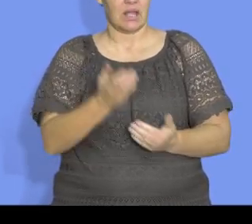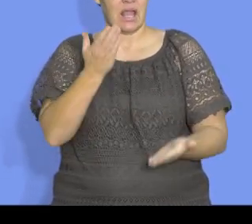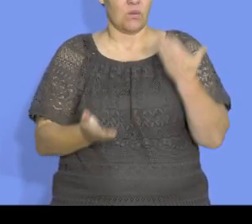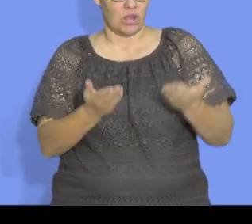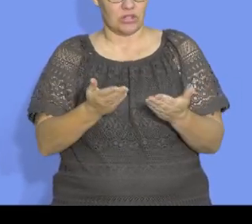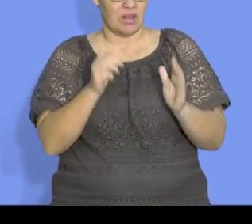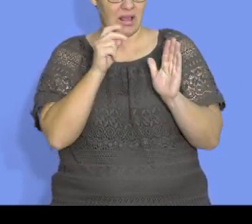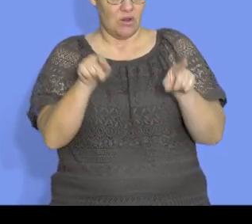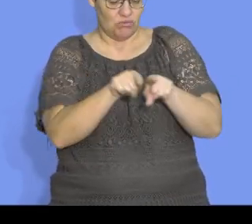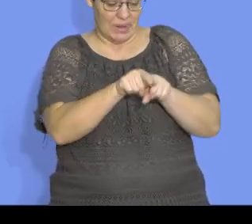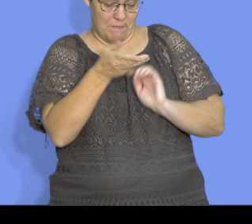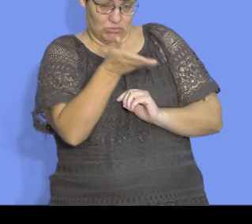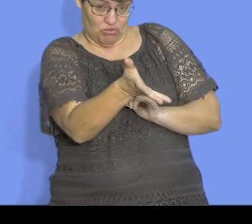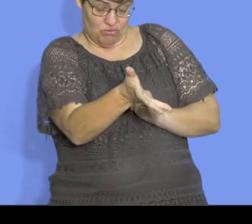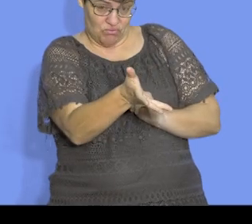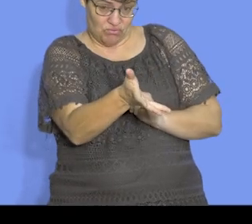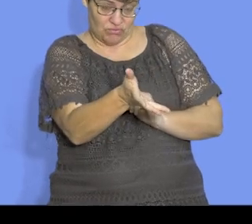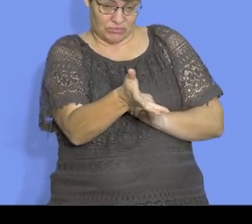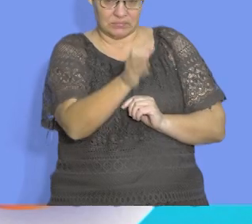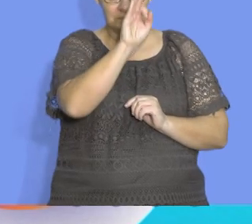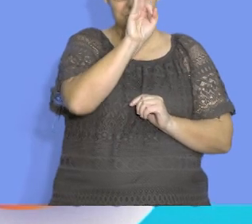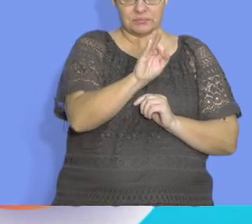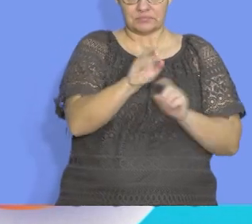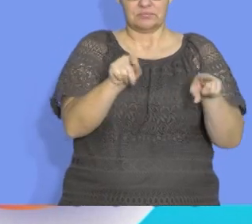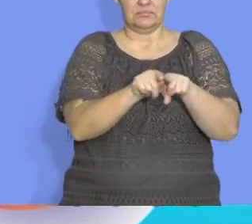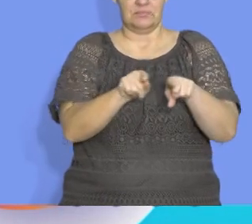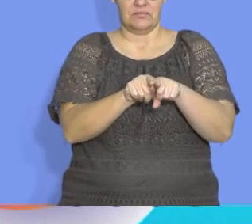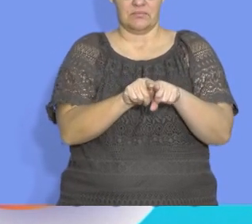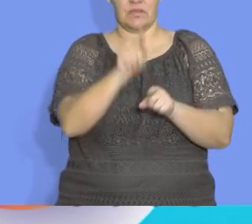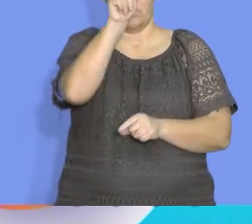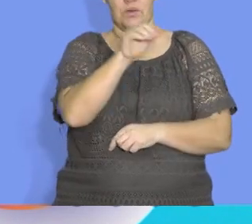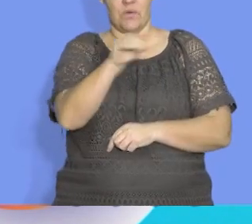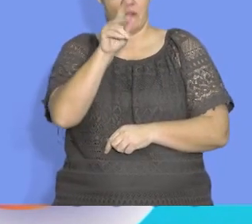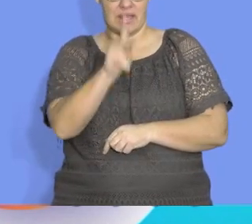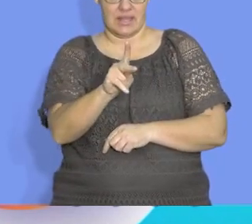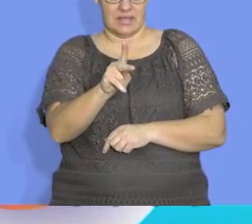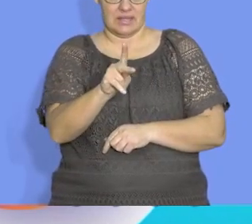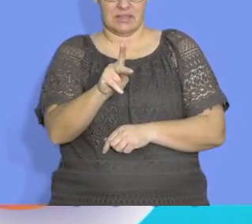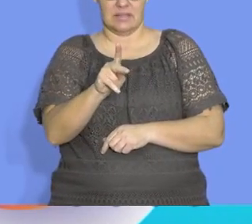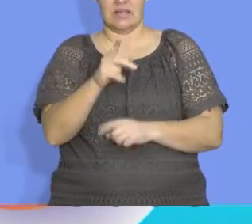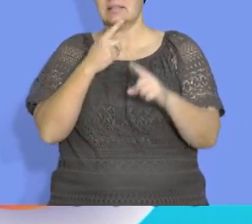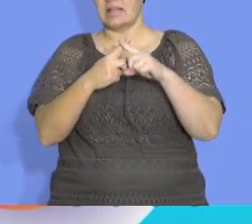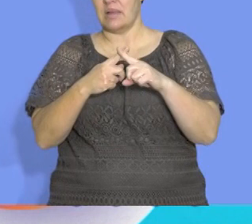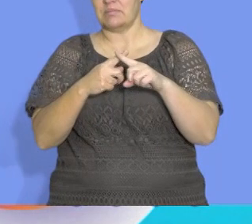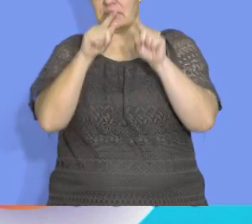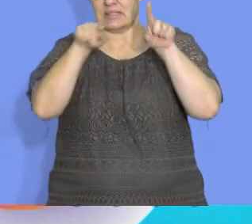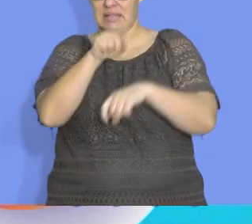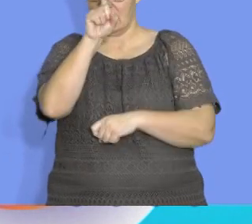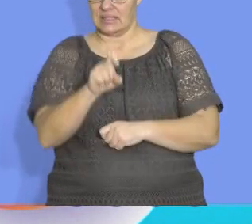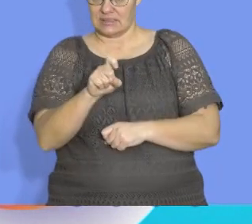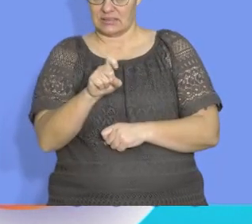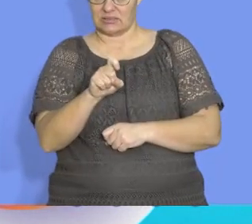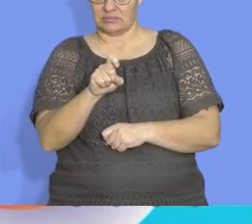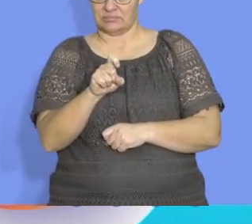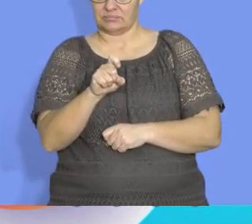the equation is written like this, f is equal to 1 over k times delta